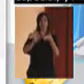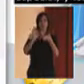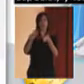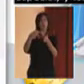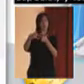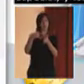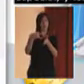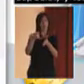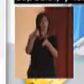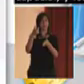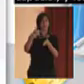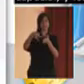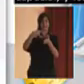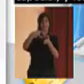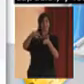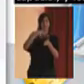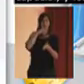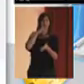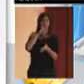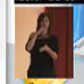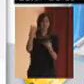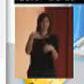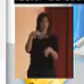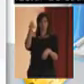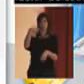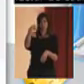on the reader in a very specific manner.